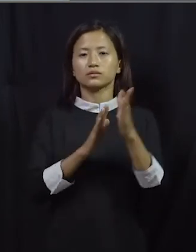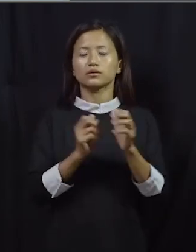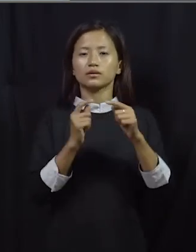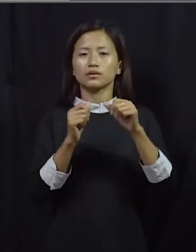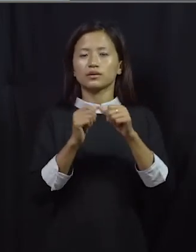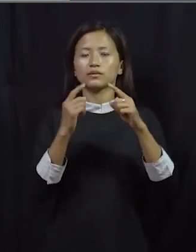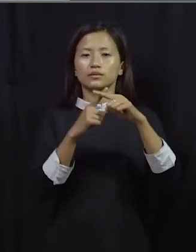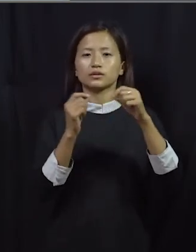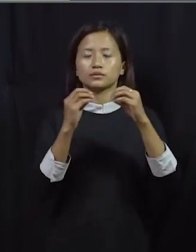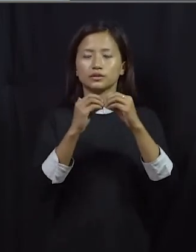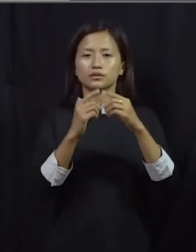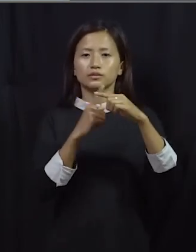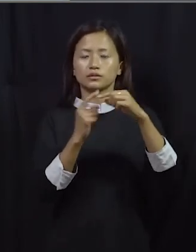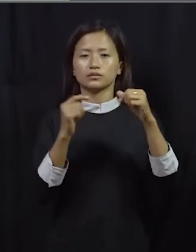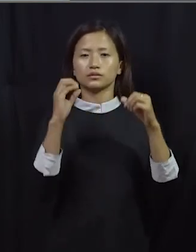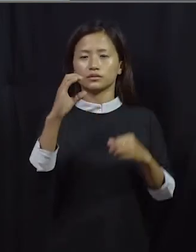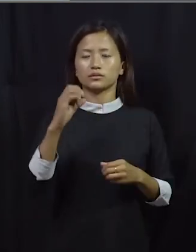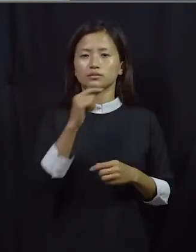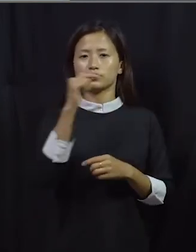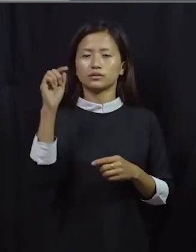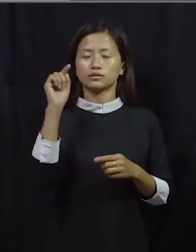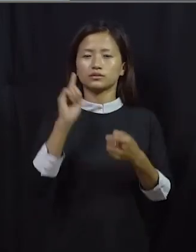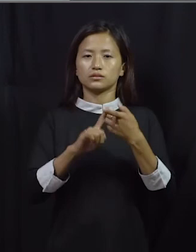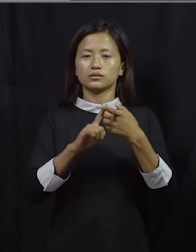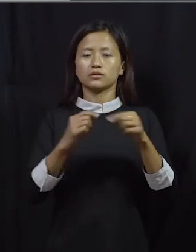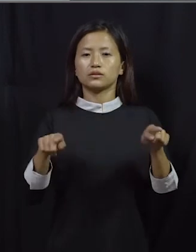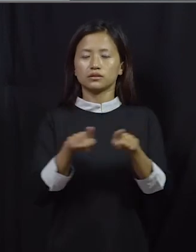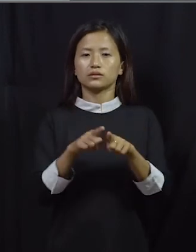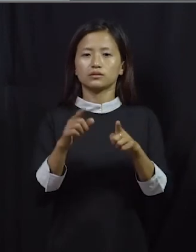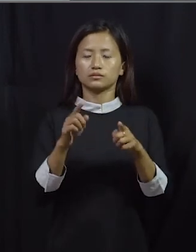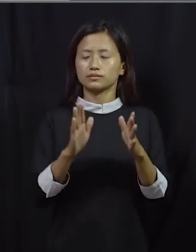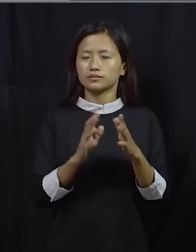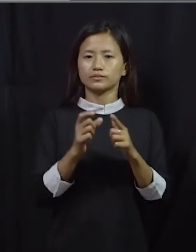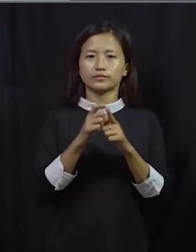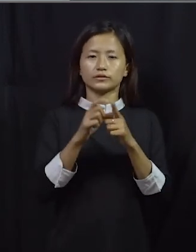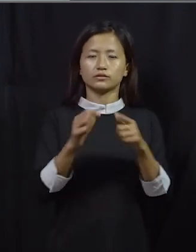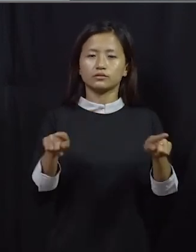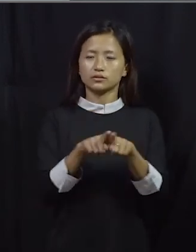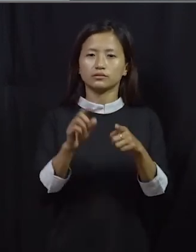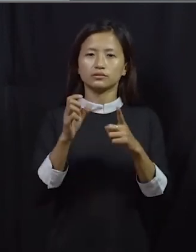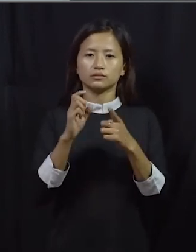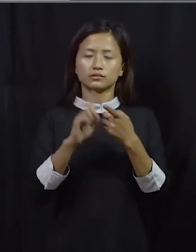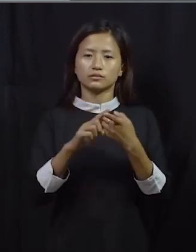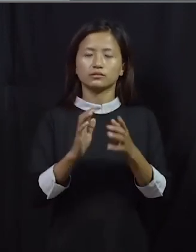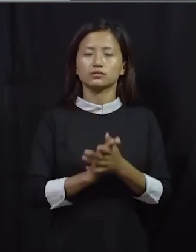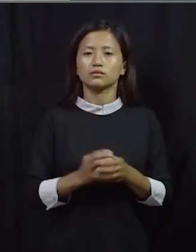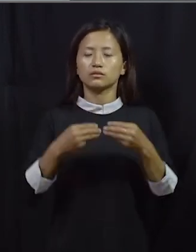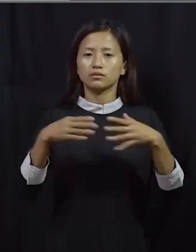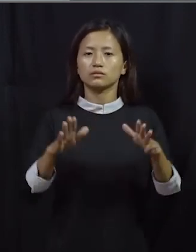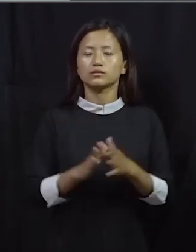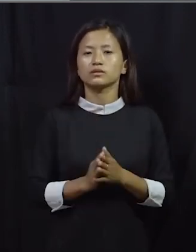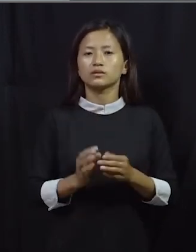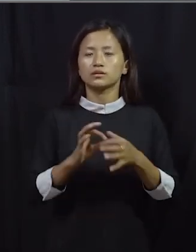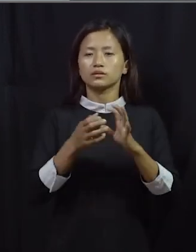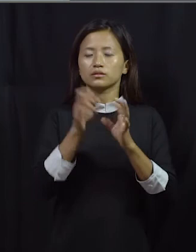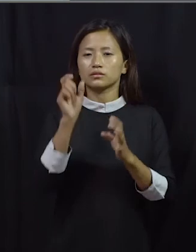plus B plus C minus E and D and E. That means opening capital of a